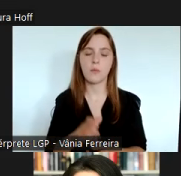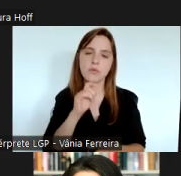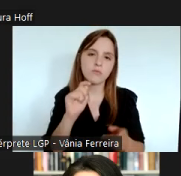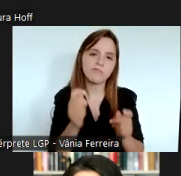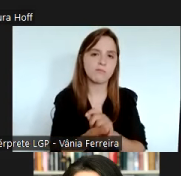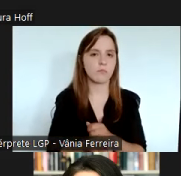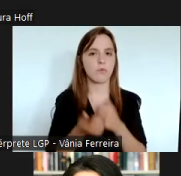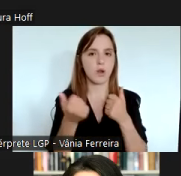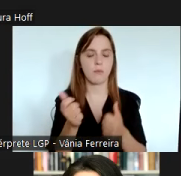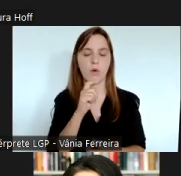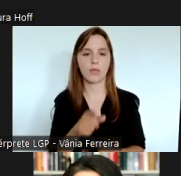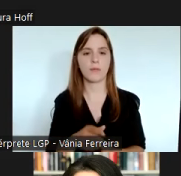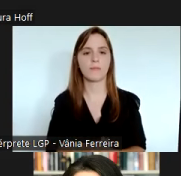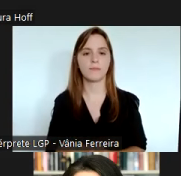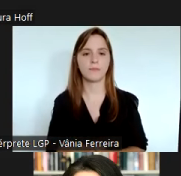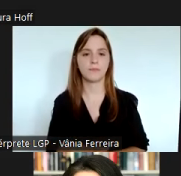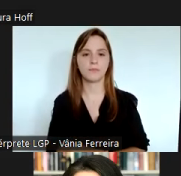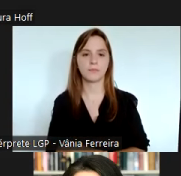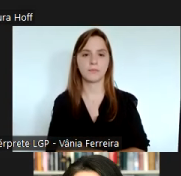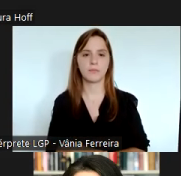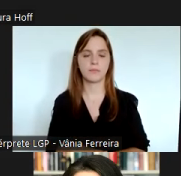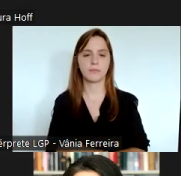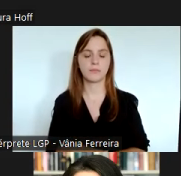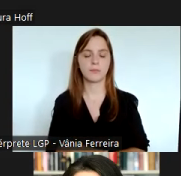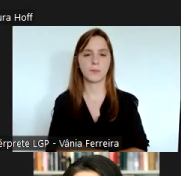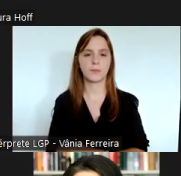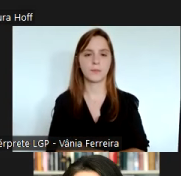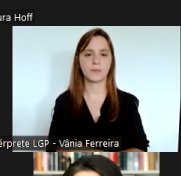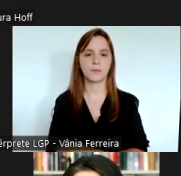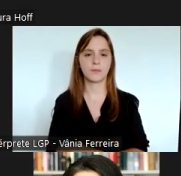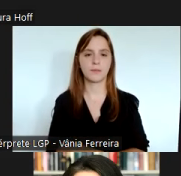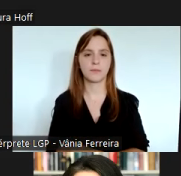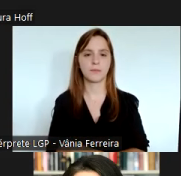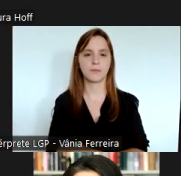maybe by a wider and more intense